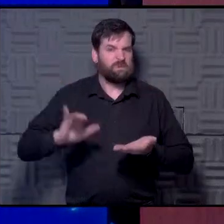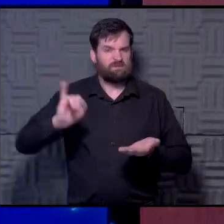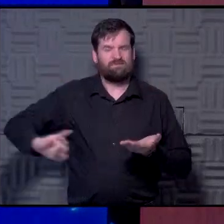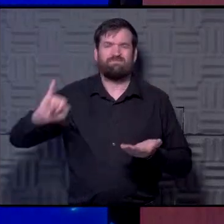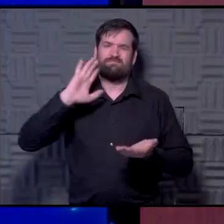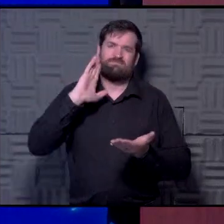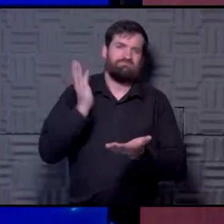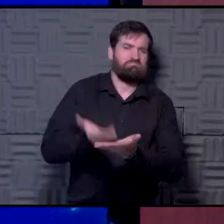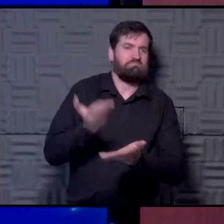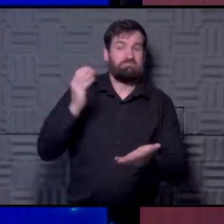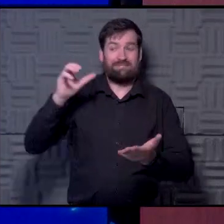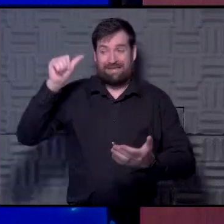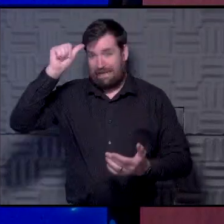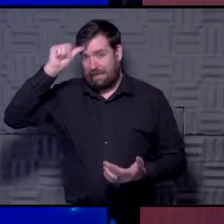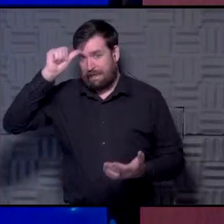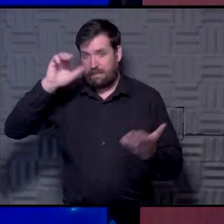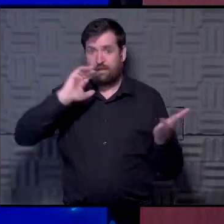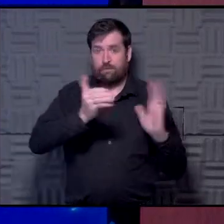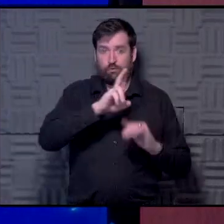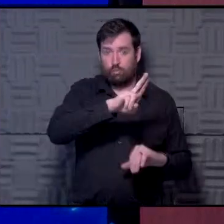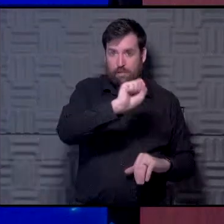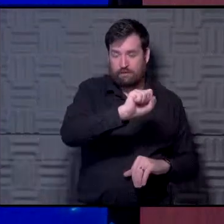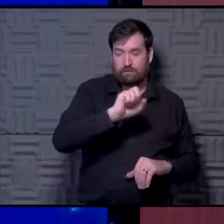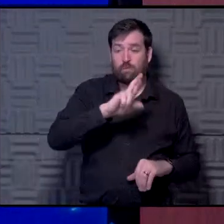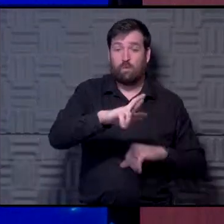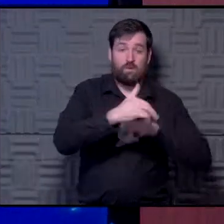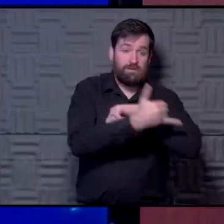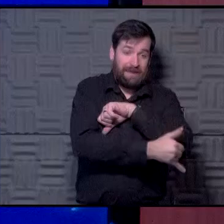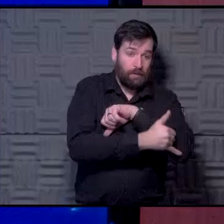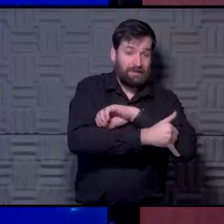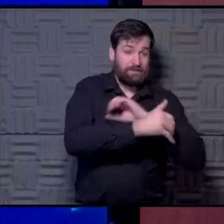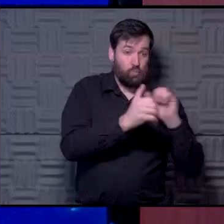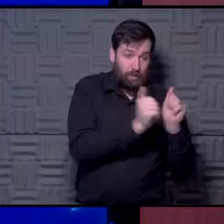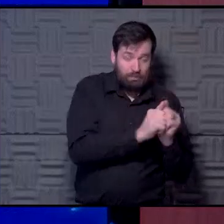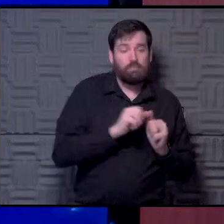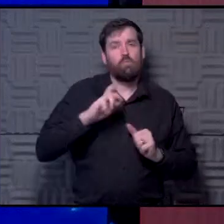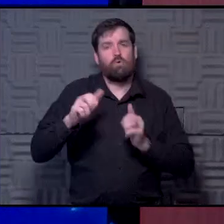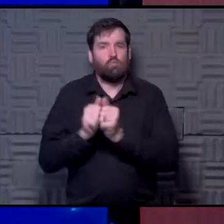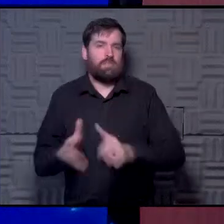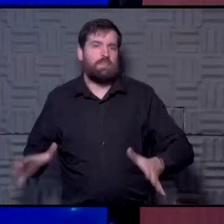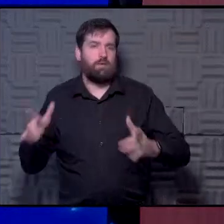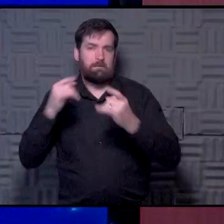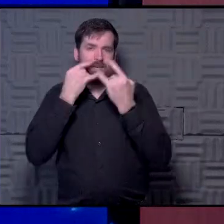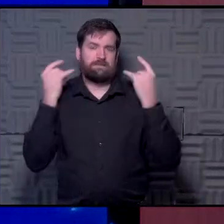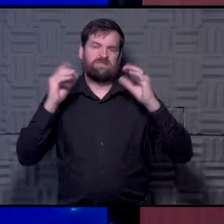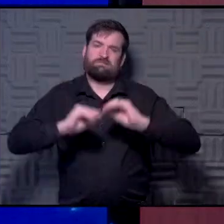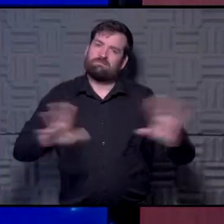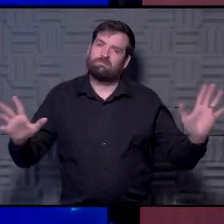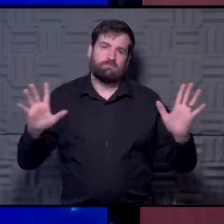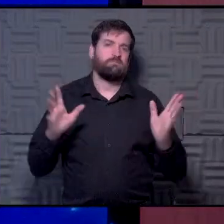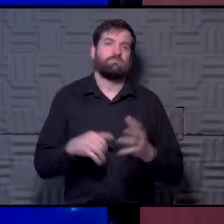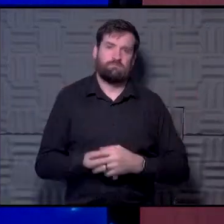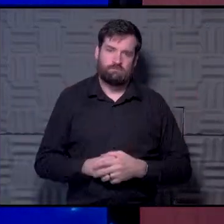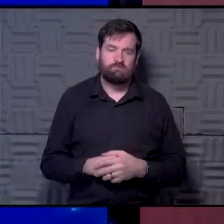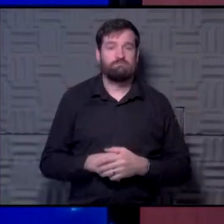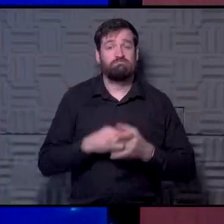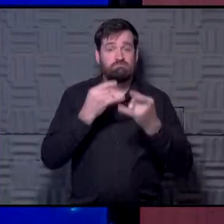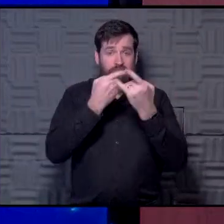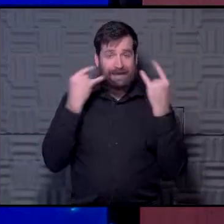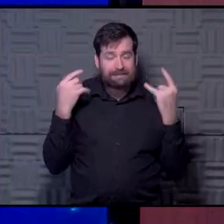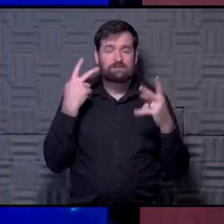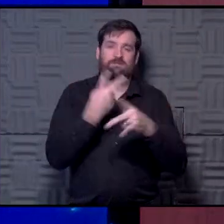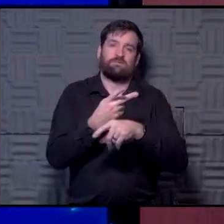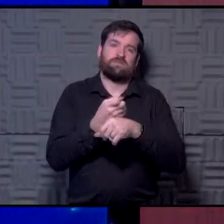data about India versus the United States, or about counties that mask and counties that don't in Kansas. It's very, very clear. Wear a mask,